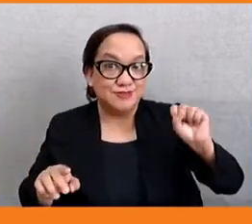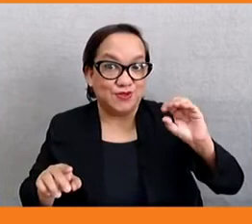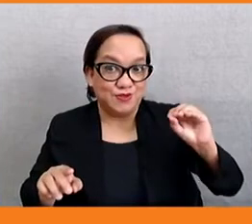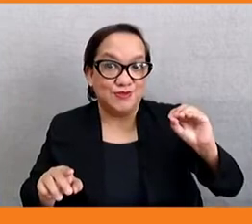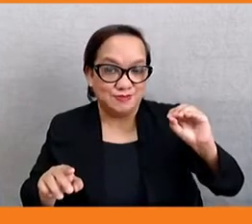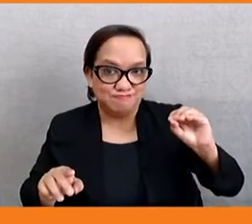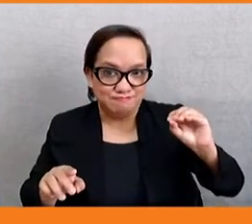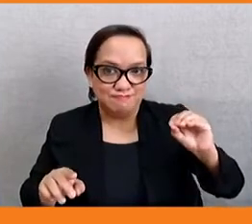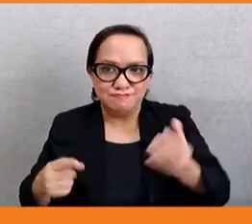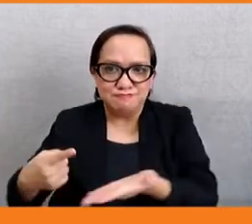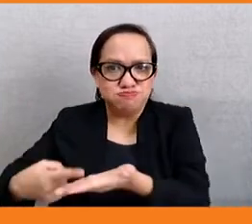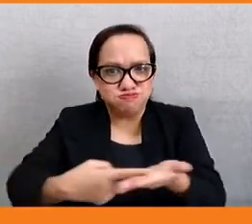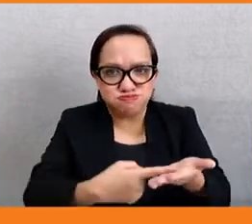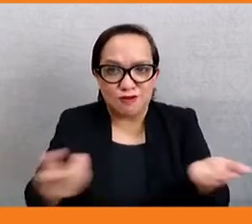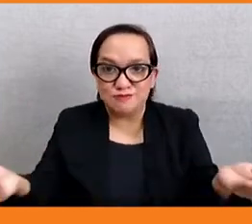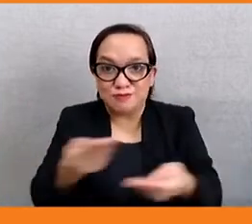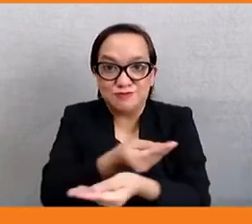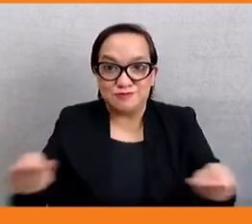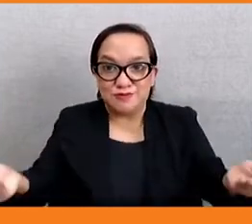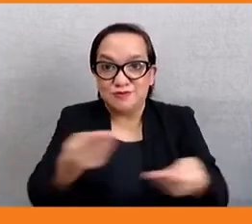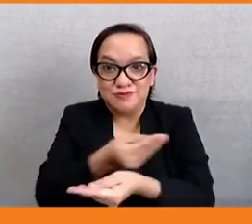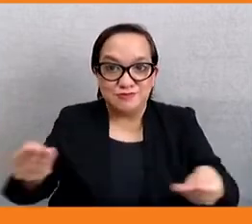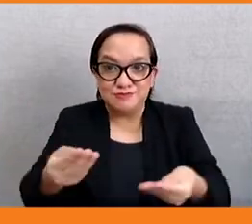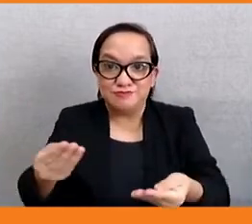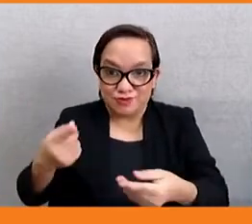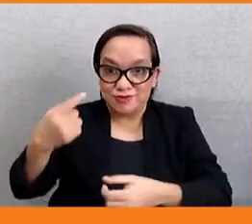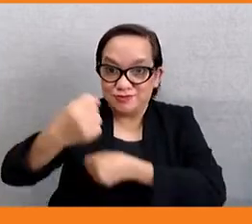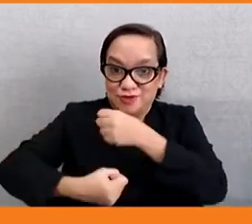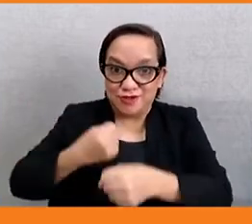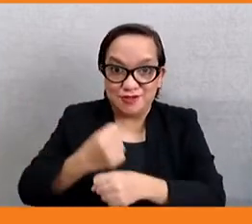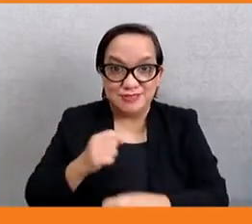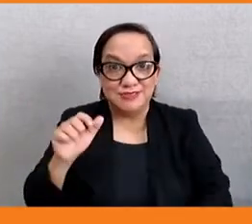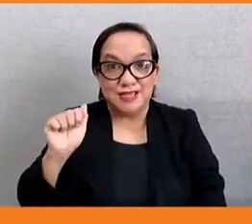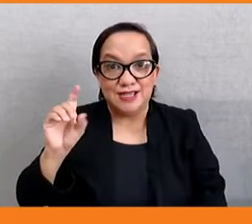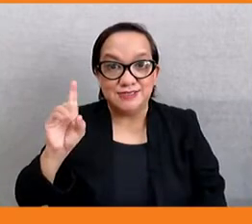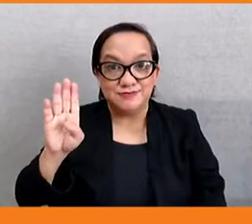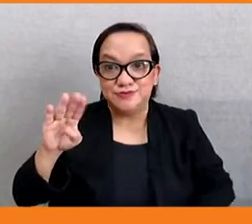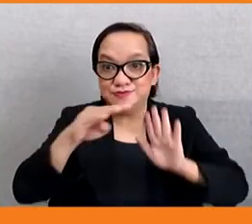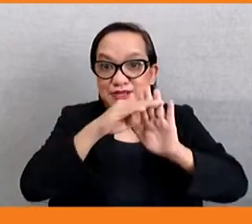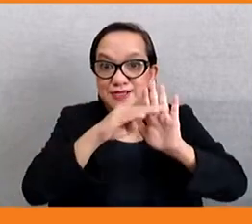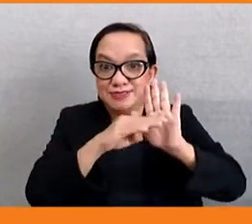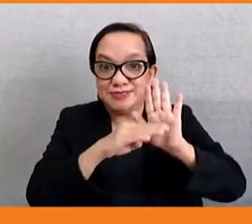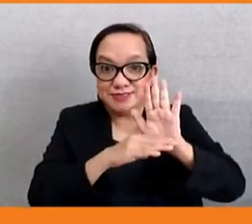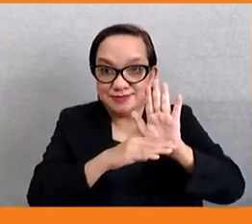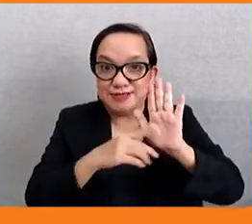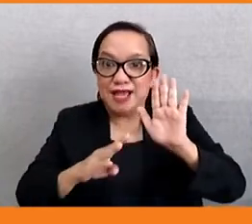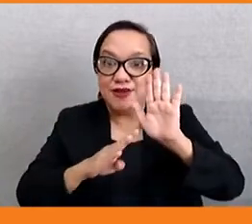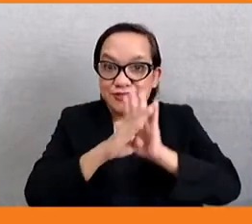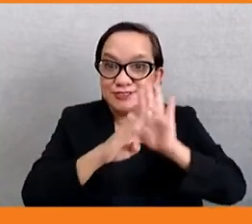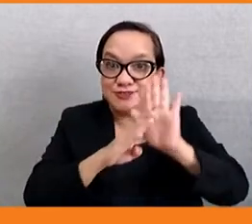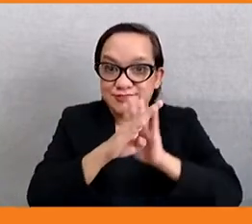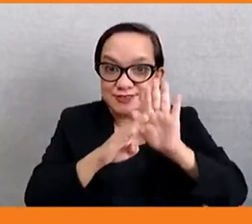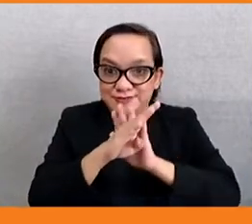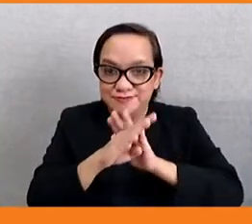year and throughout the ADB's policy, projects, and program development cycles. We also hear from some of you